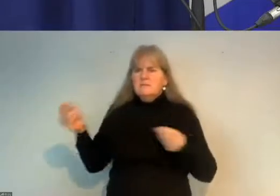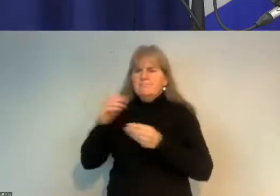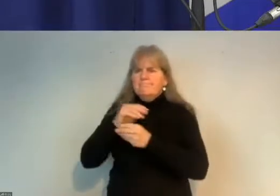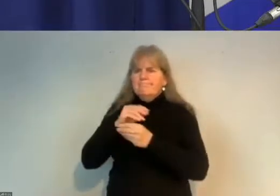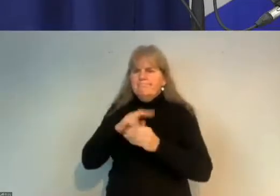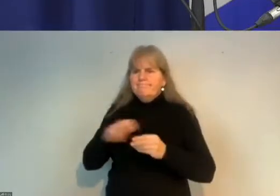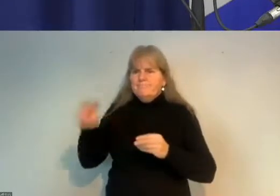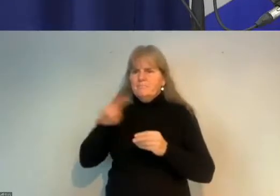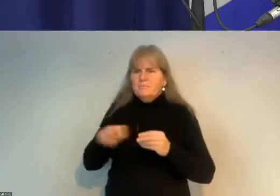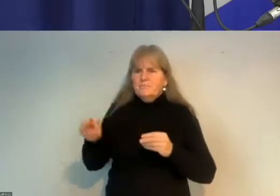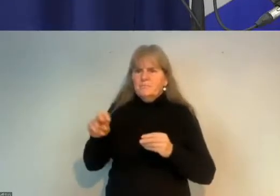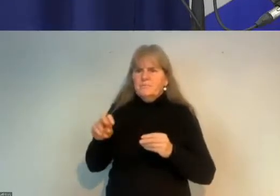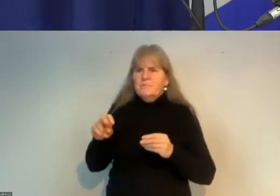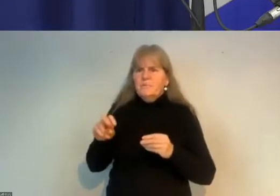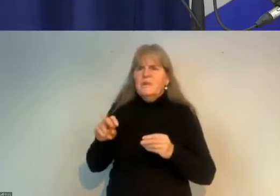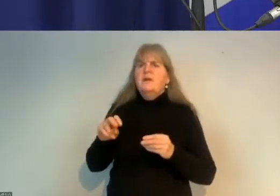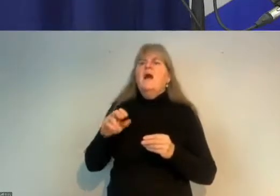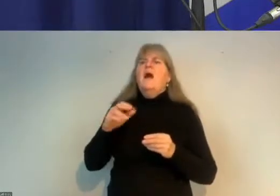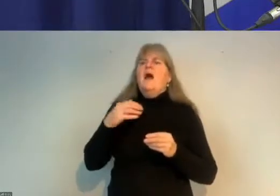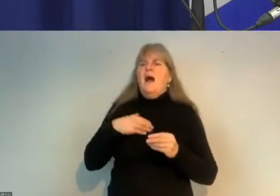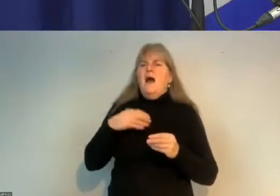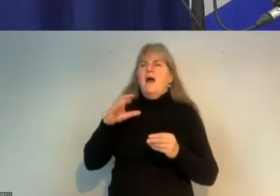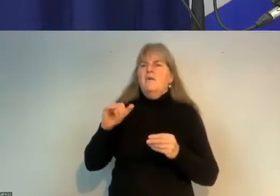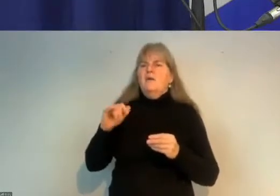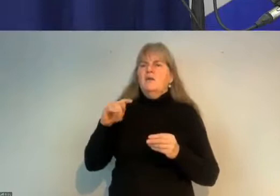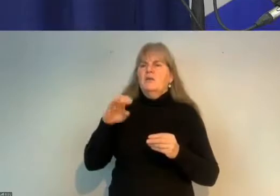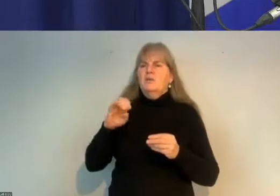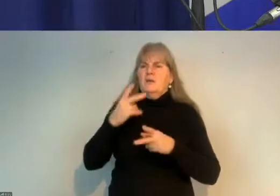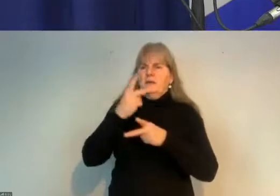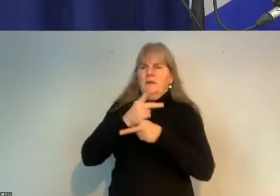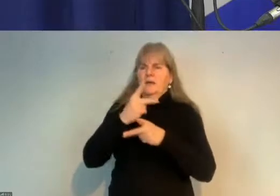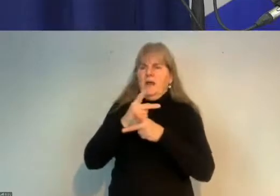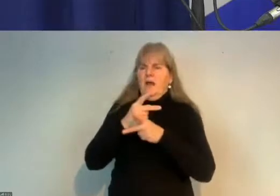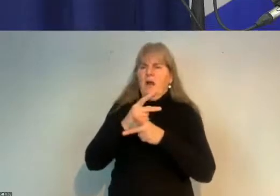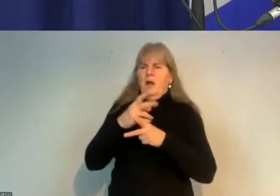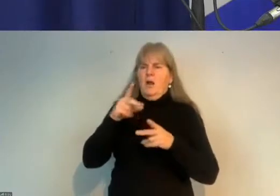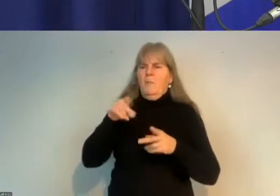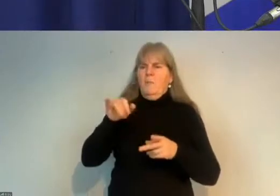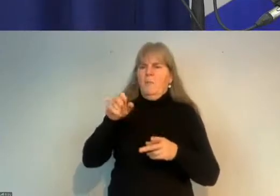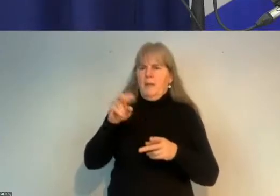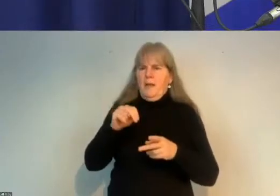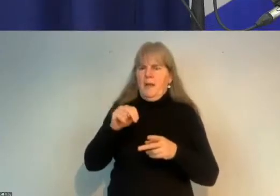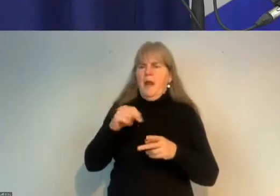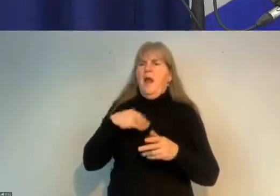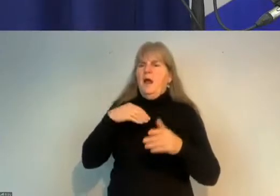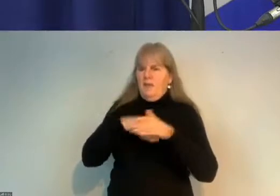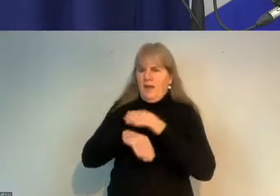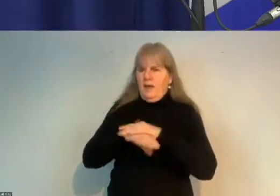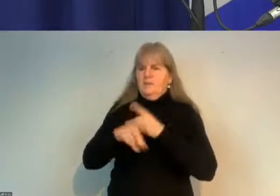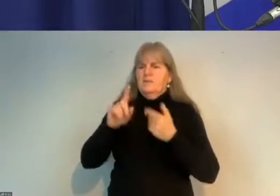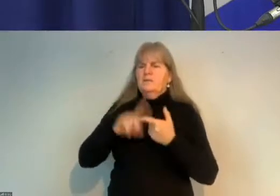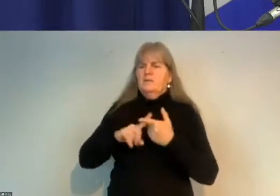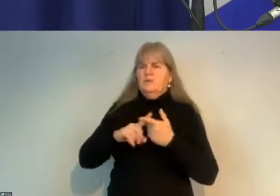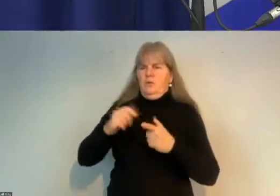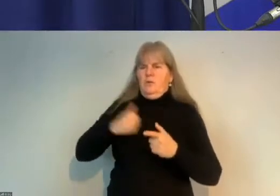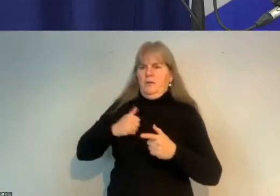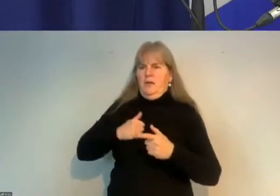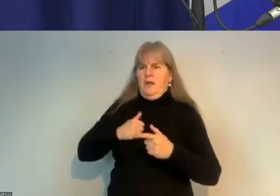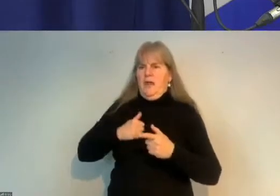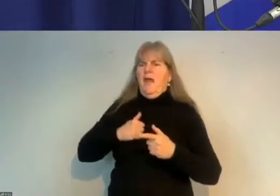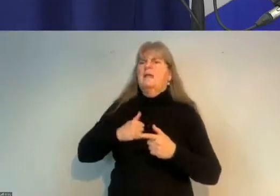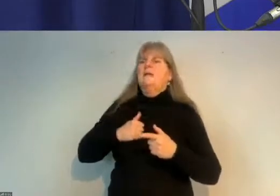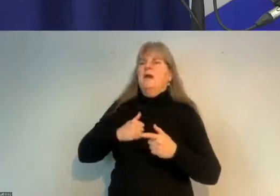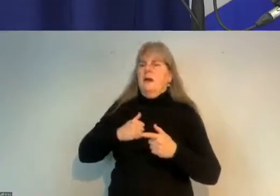care surge plan, and they implement that. We have access to the national supply of